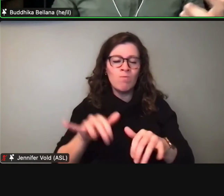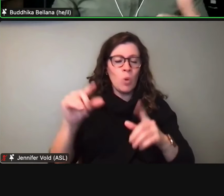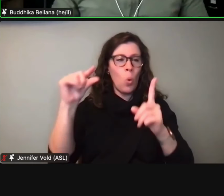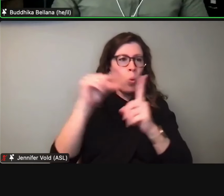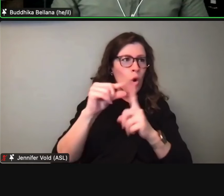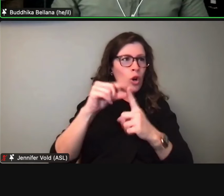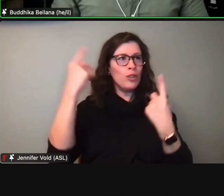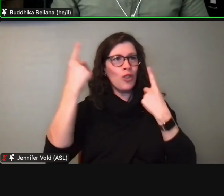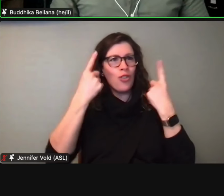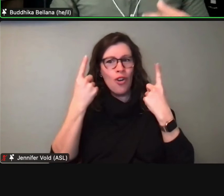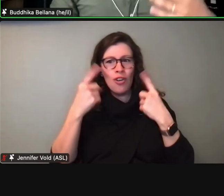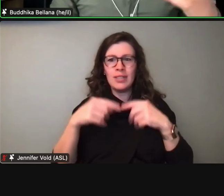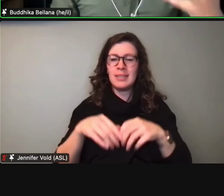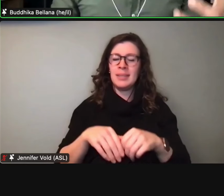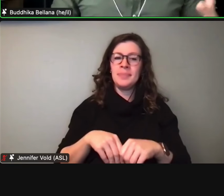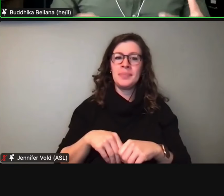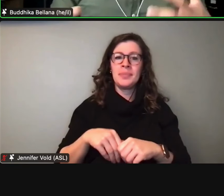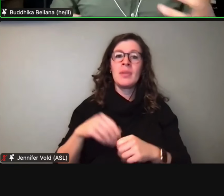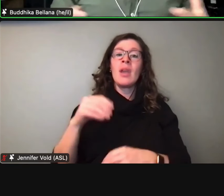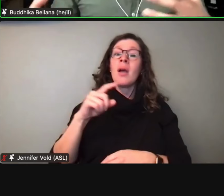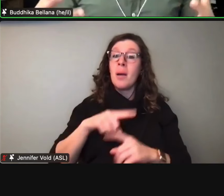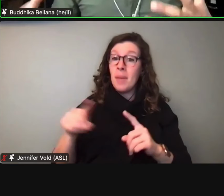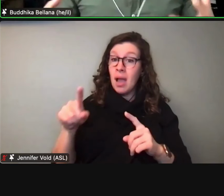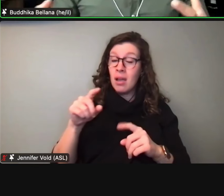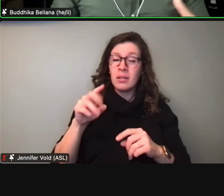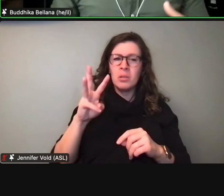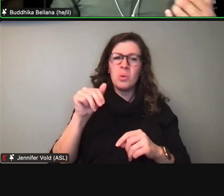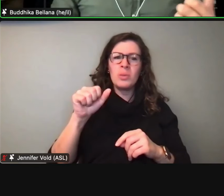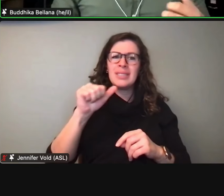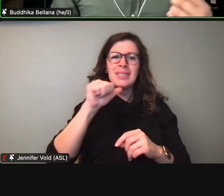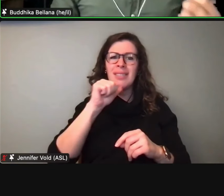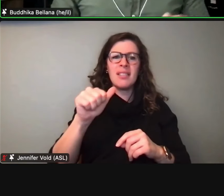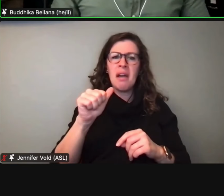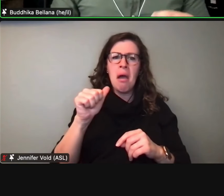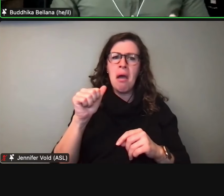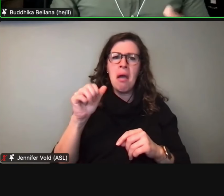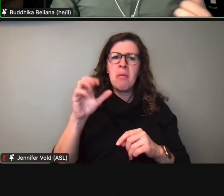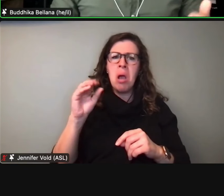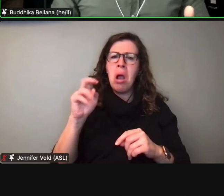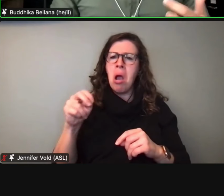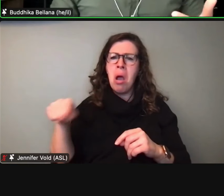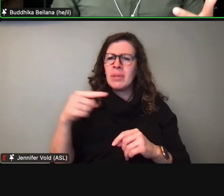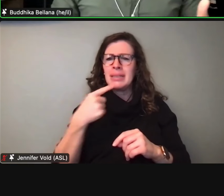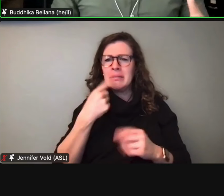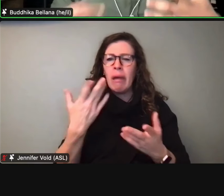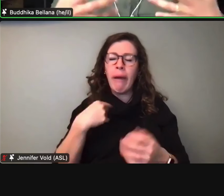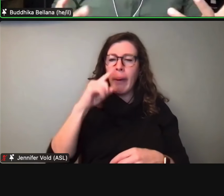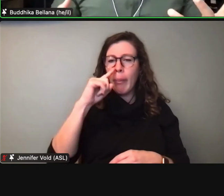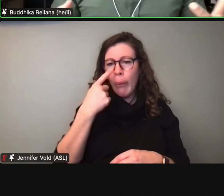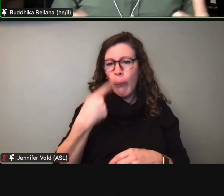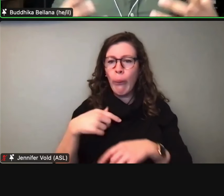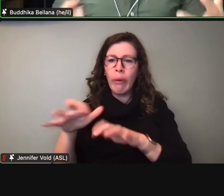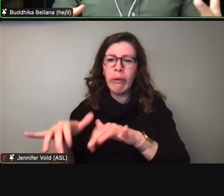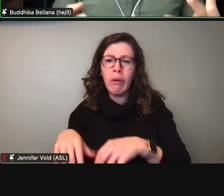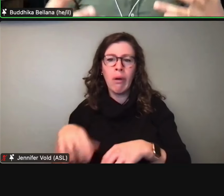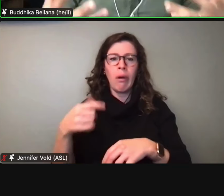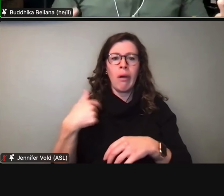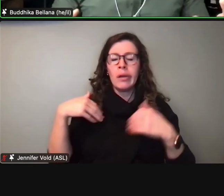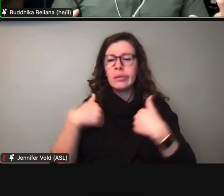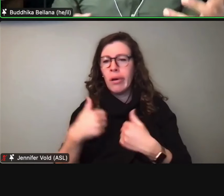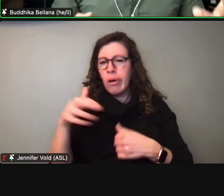mind. But it wasn't so commonly described as something like boredom or tiredness. It seems to be